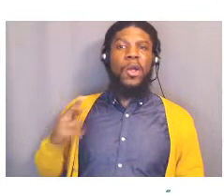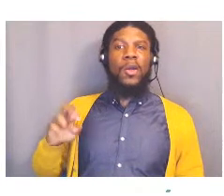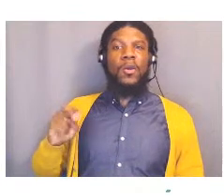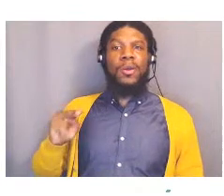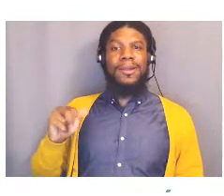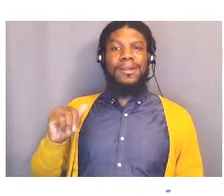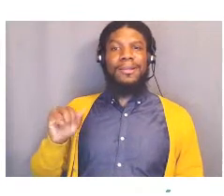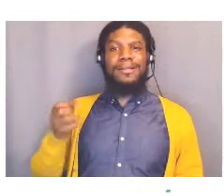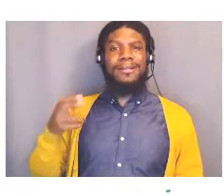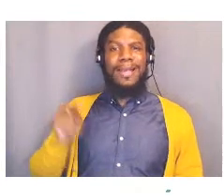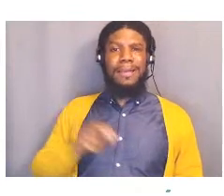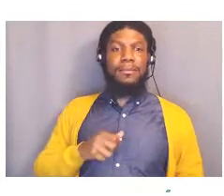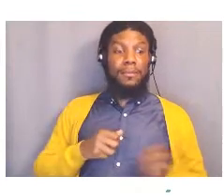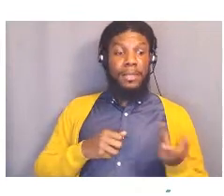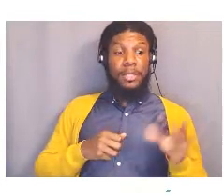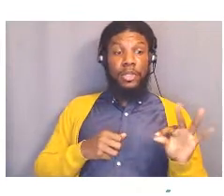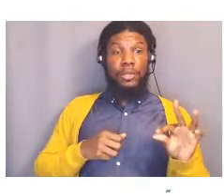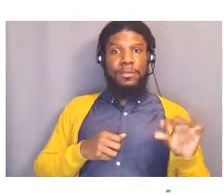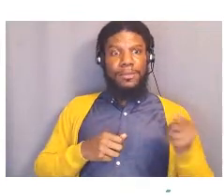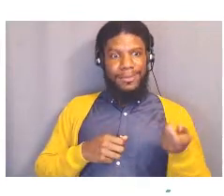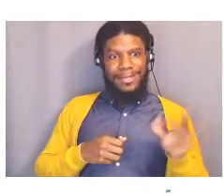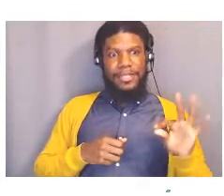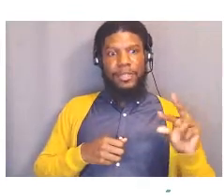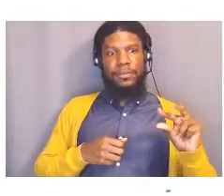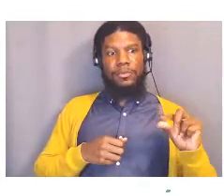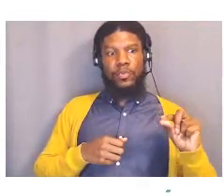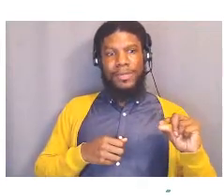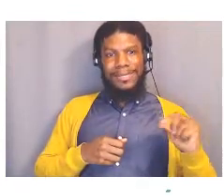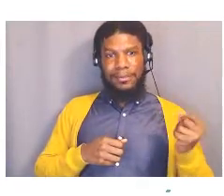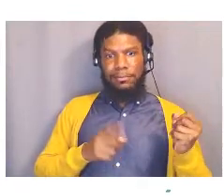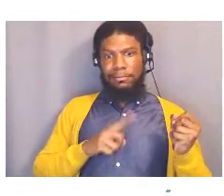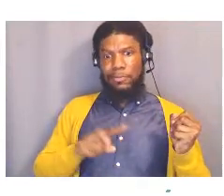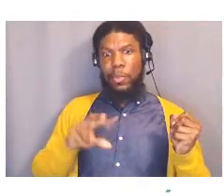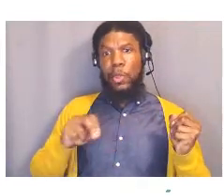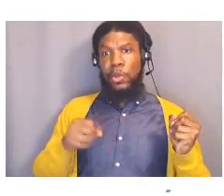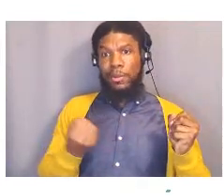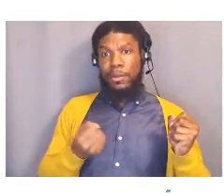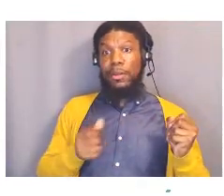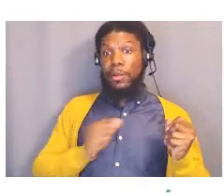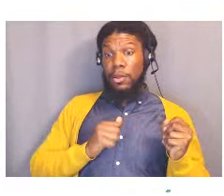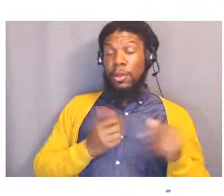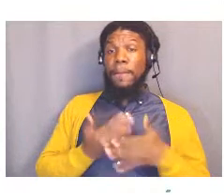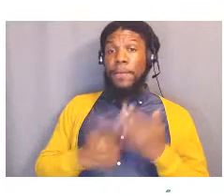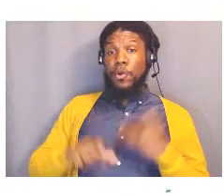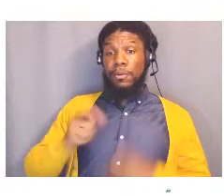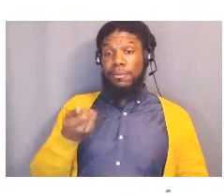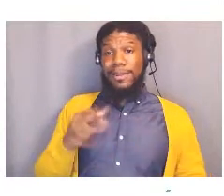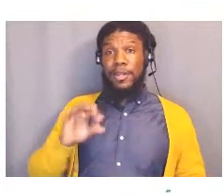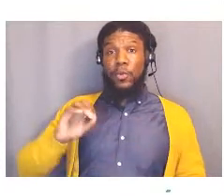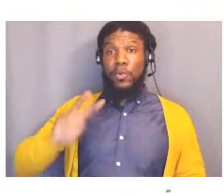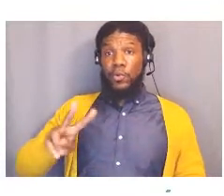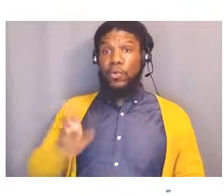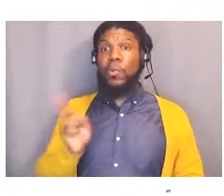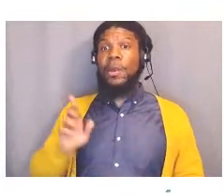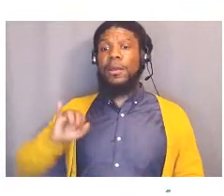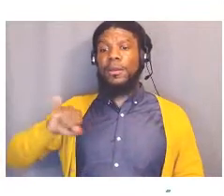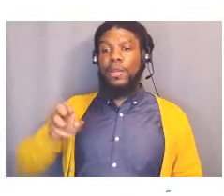the mid-1930s. Now, I was born 1902 in Joplin,